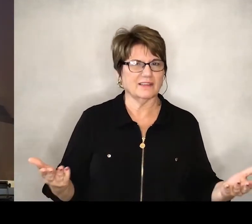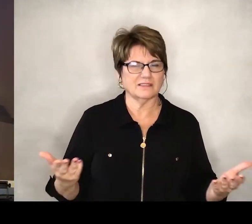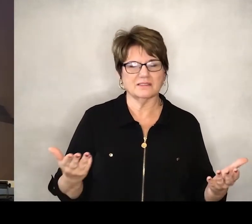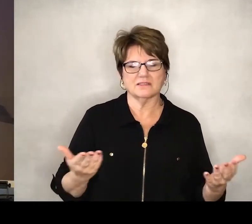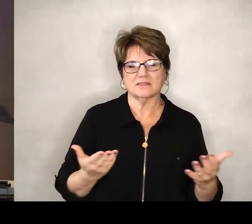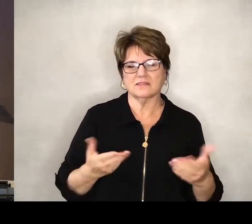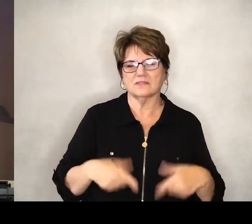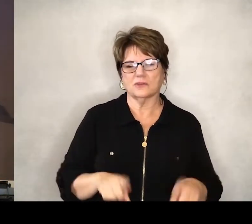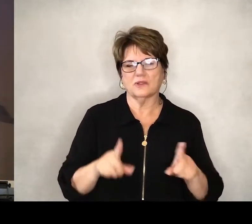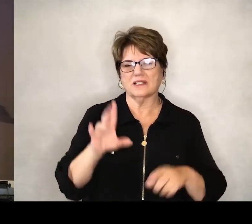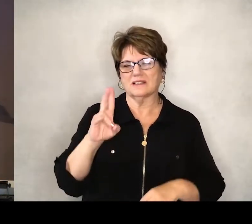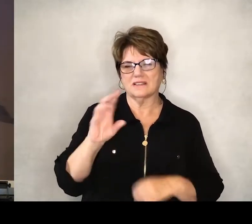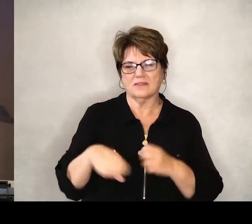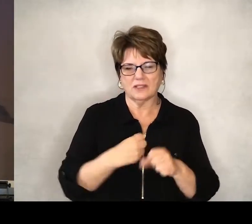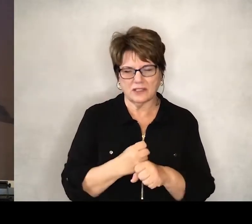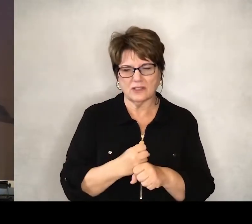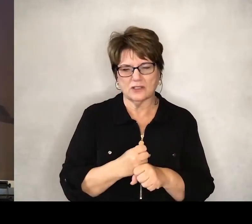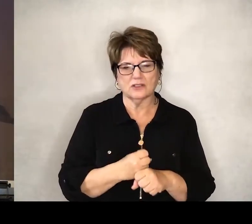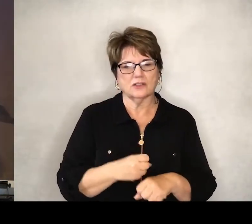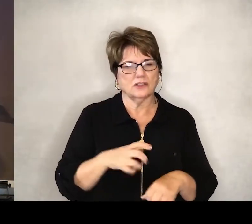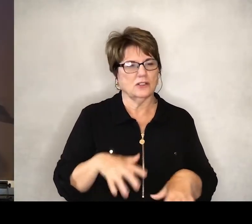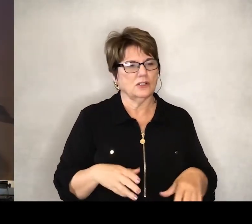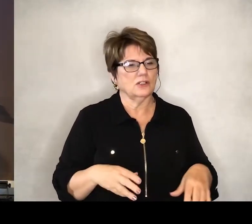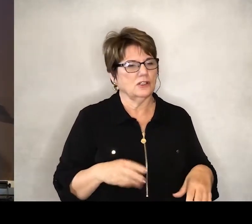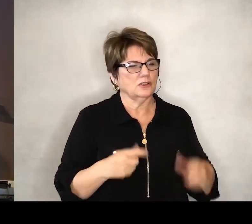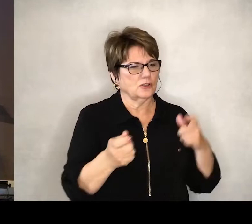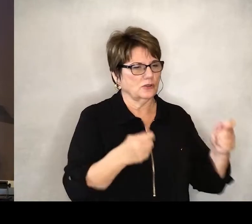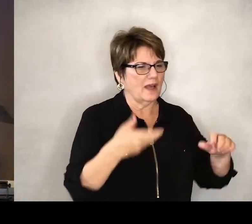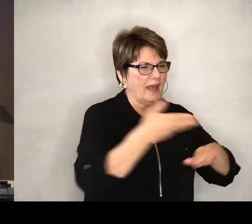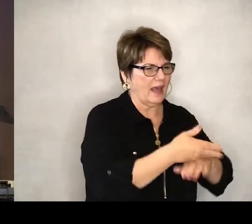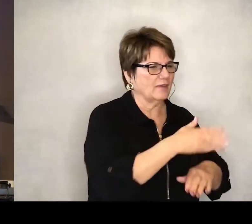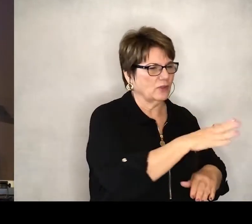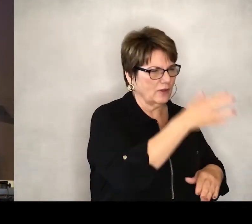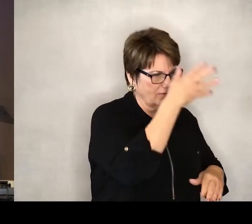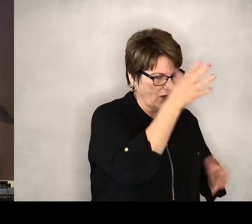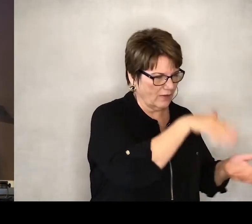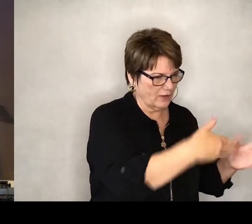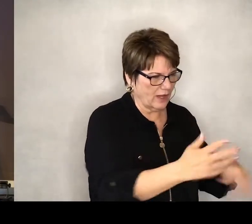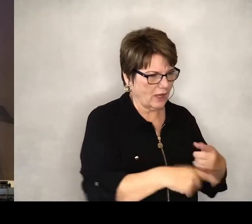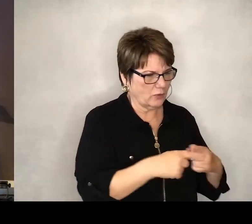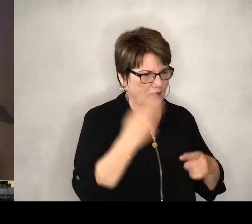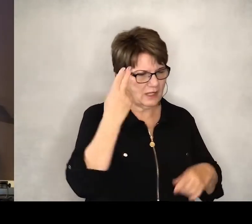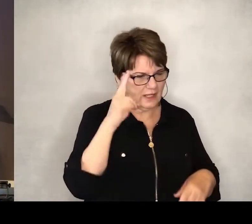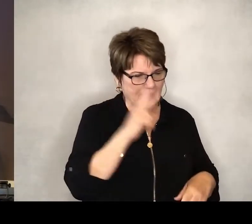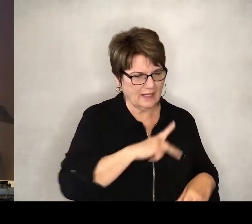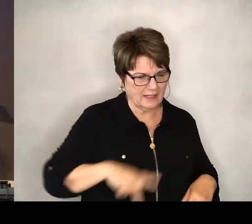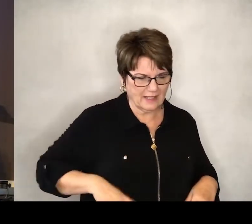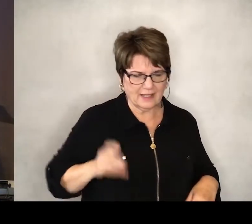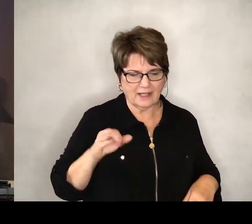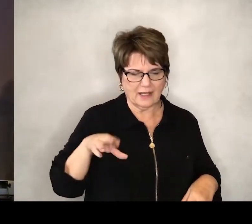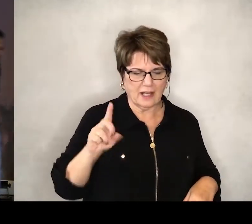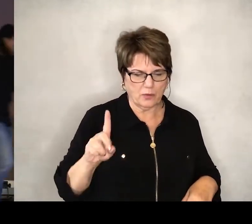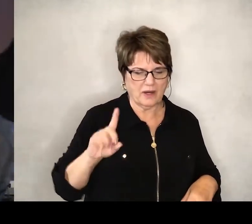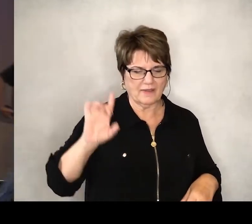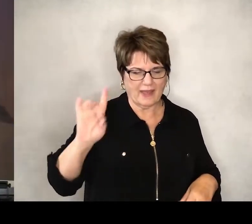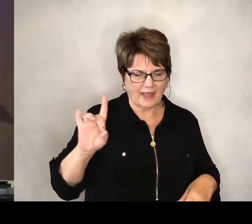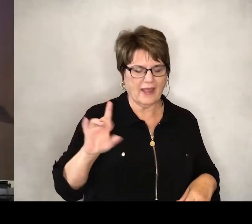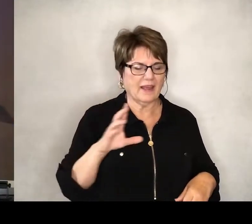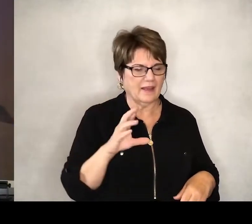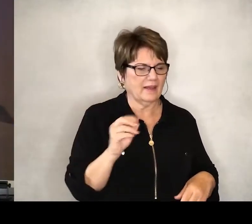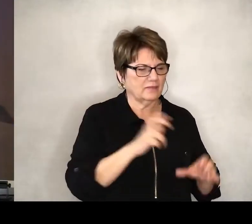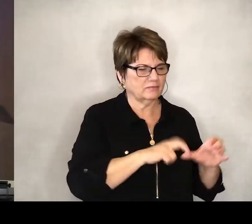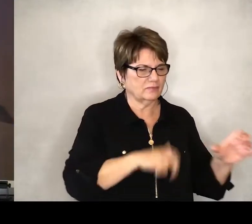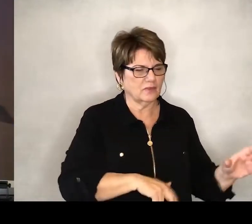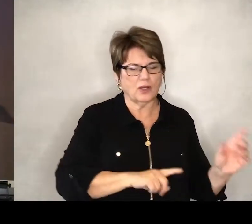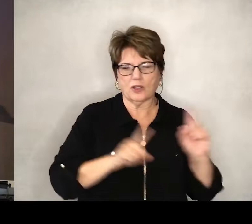years. She took over the throne after the death of her father when her uncle, King Edward VIII, abdicated the throne because he